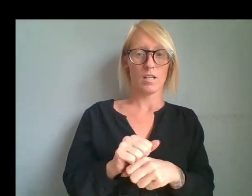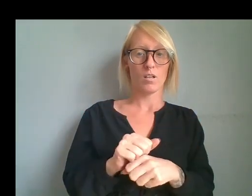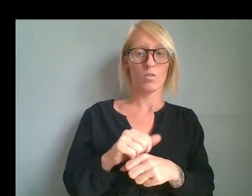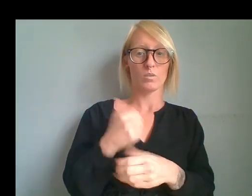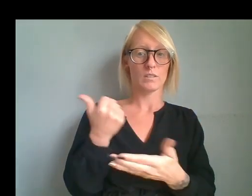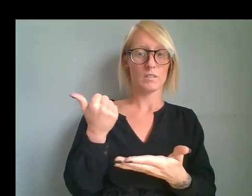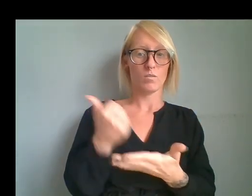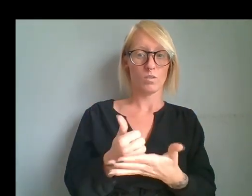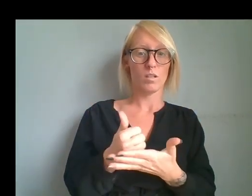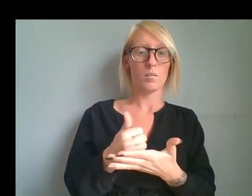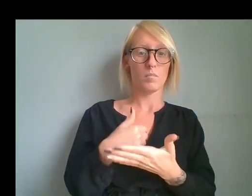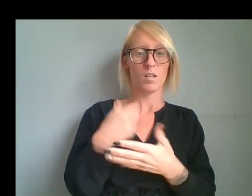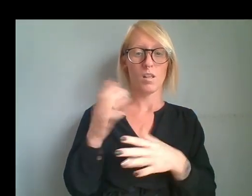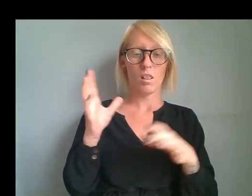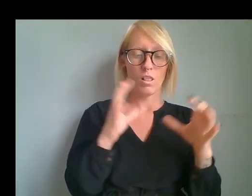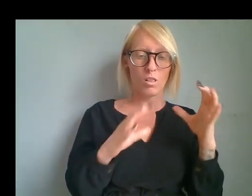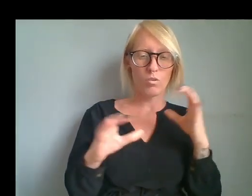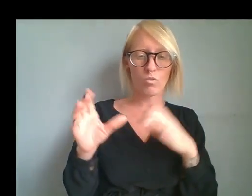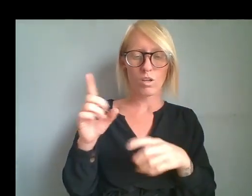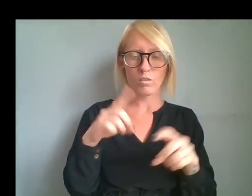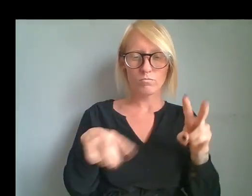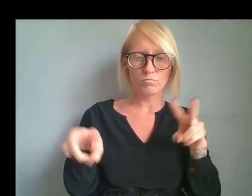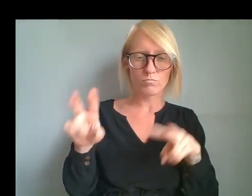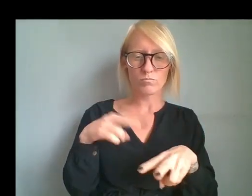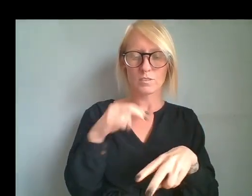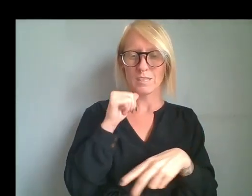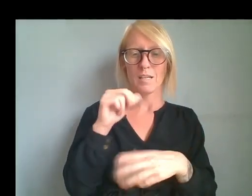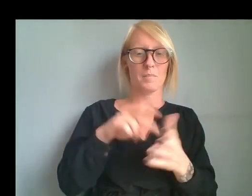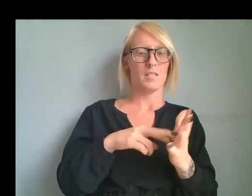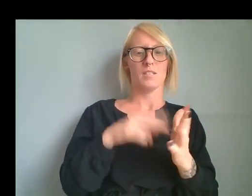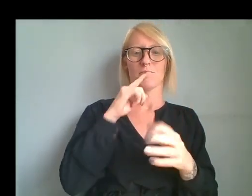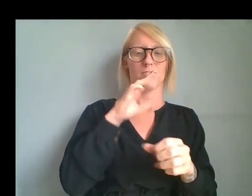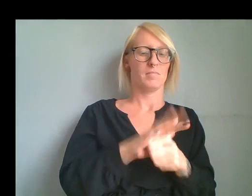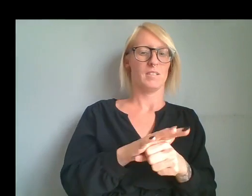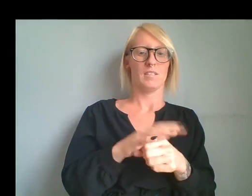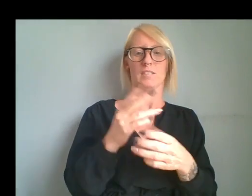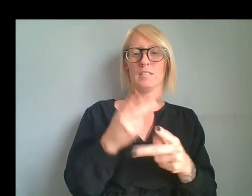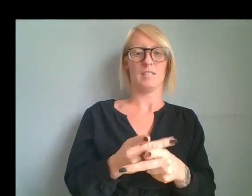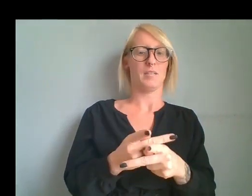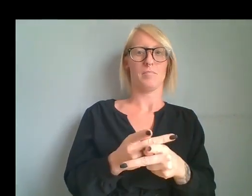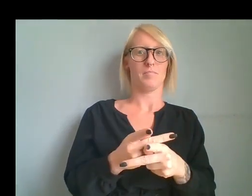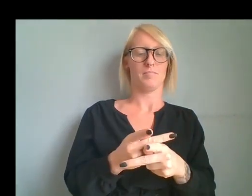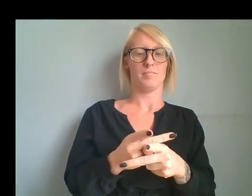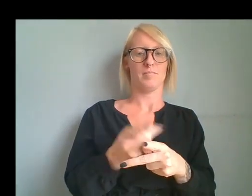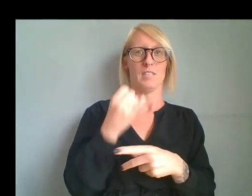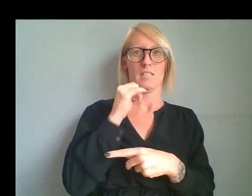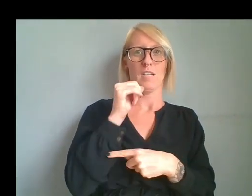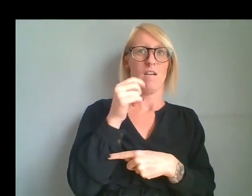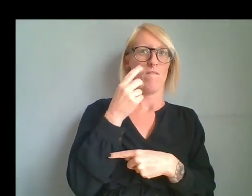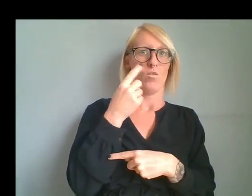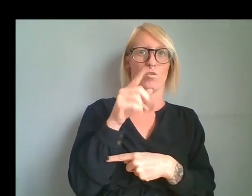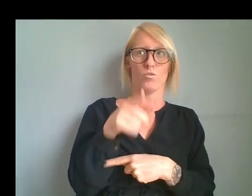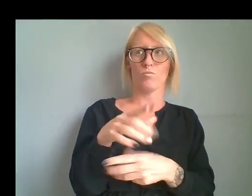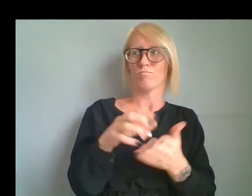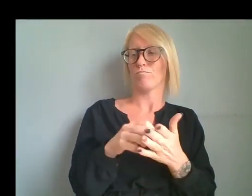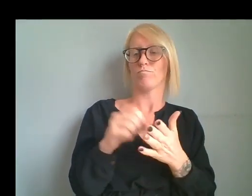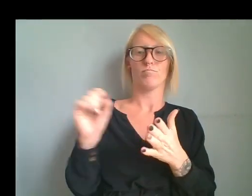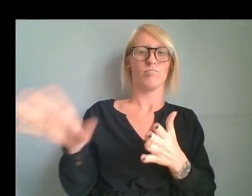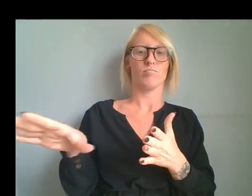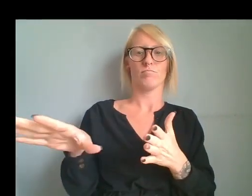to look around. It doesn't mean that you have to keep it or commit to it. If you find that it's not for you, you can take it down, but